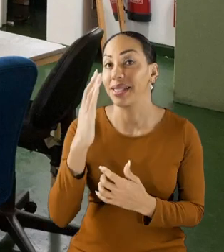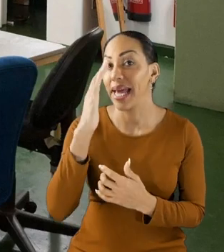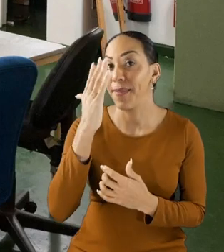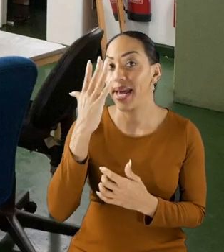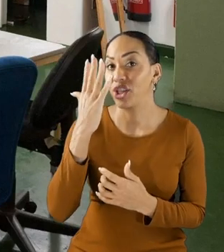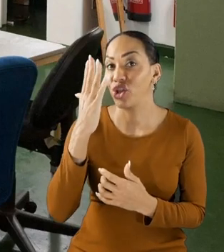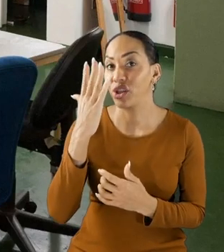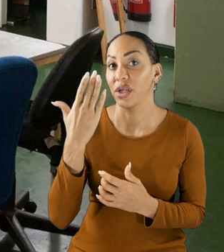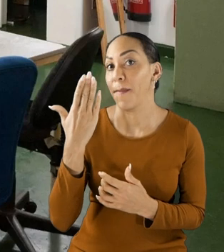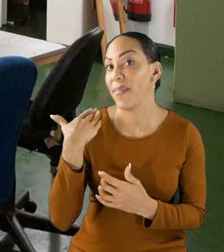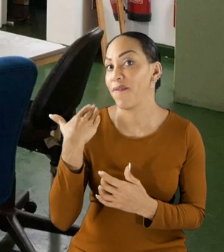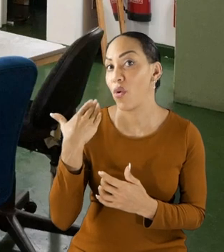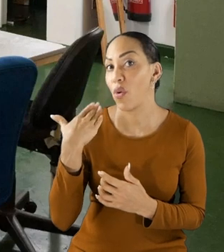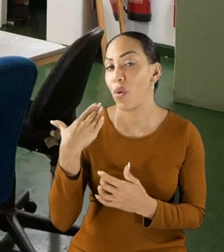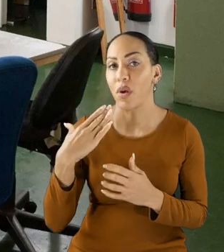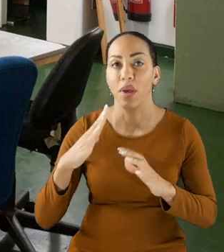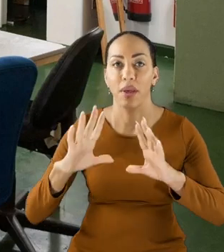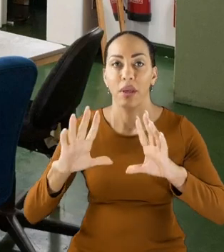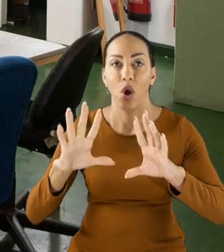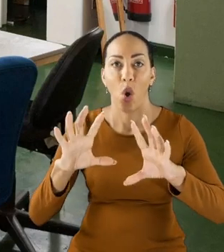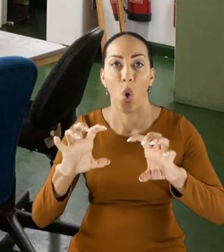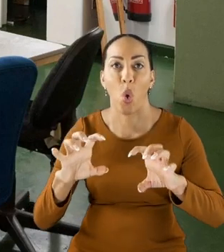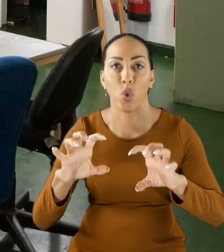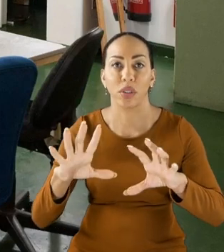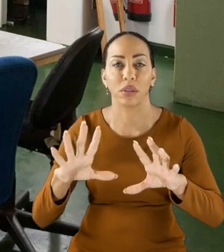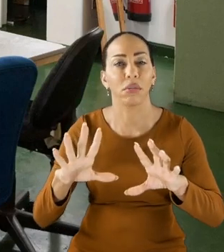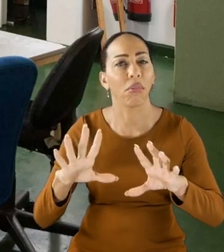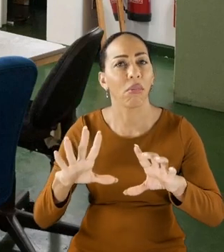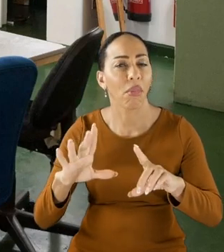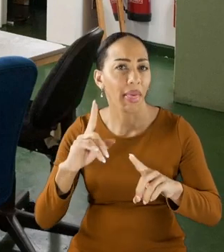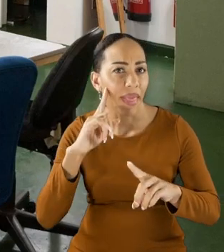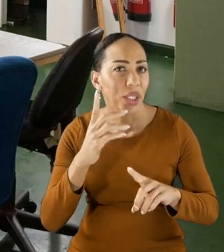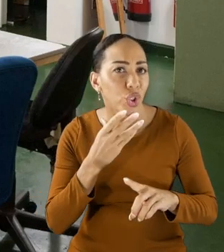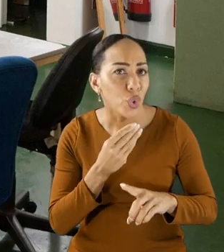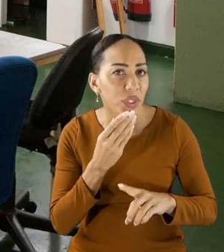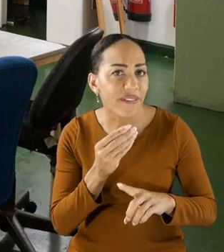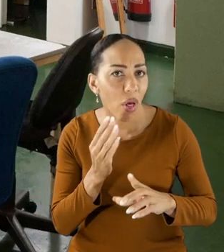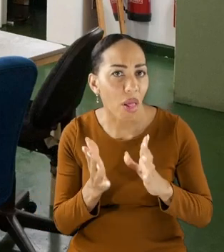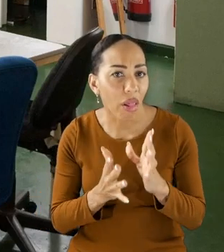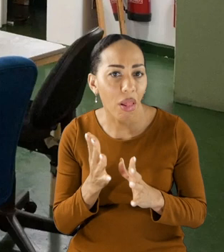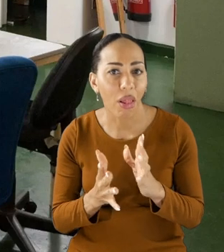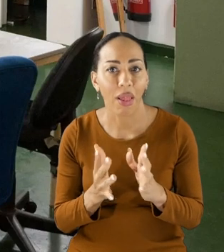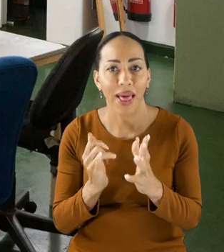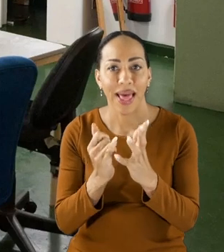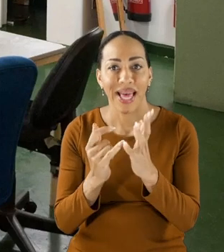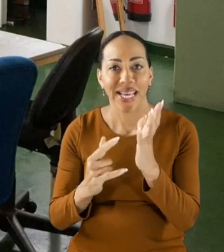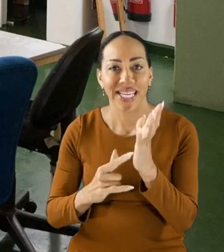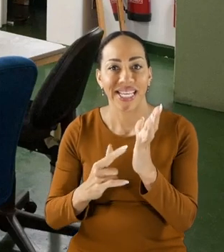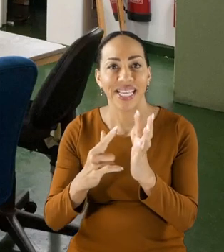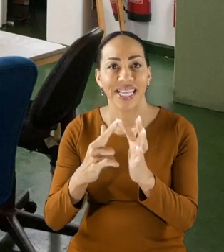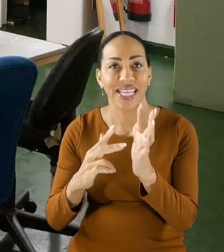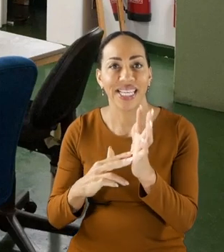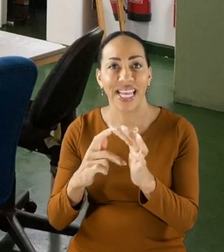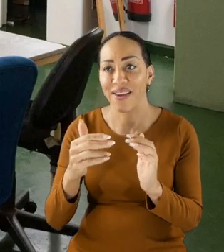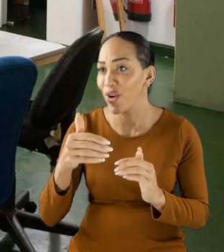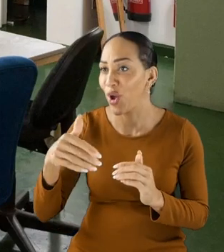it holds the last image that you had in here. So actually, I can see a kind of frozen shot of you, which is quite useful, actually. It means that